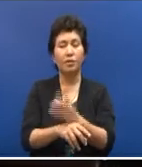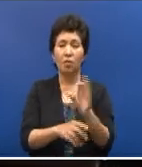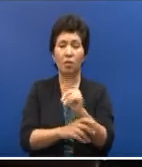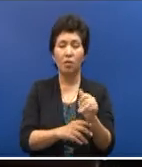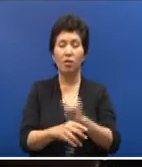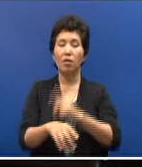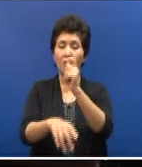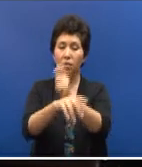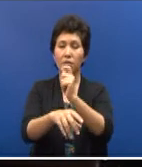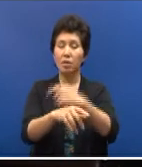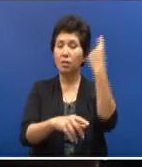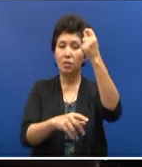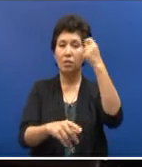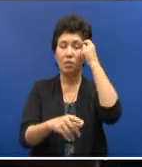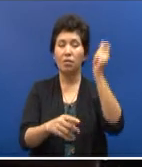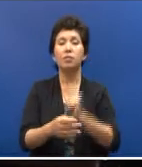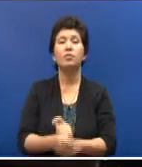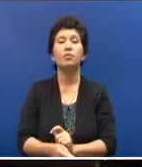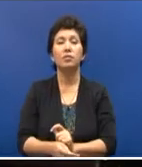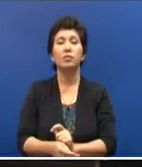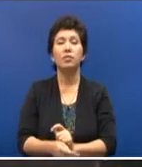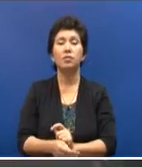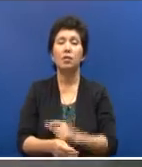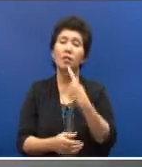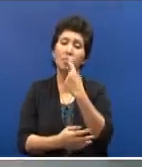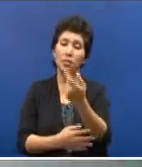Okay, functionalism theory, whereby